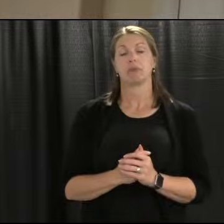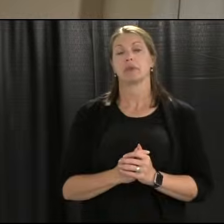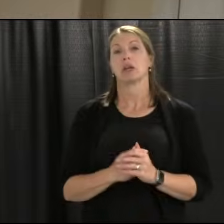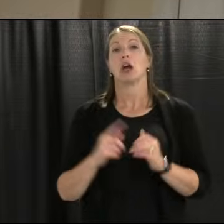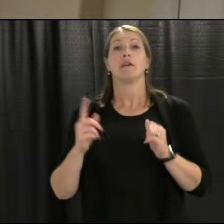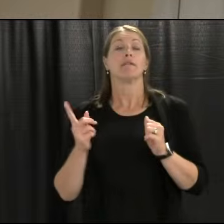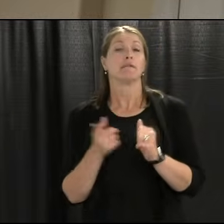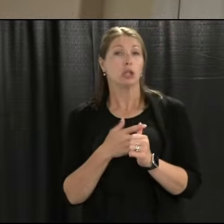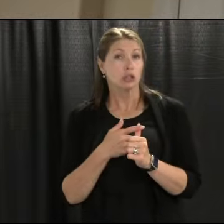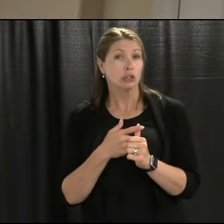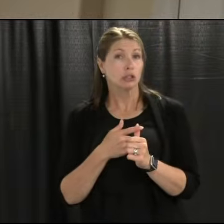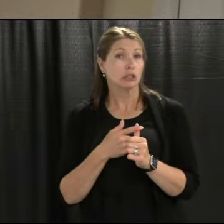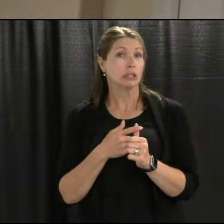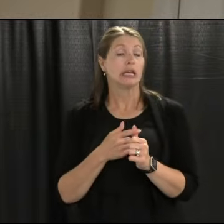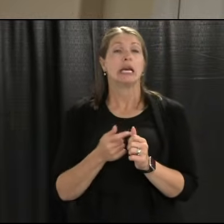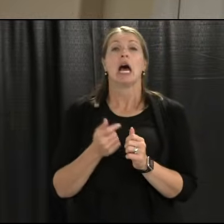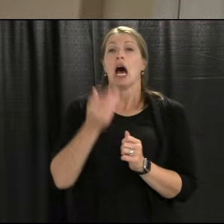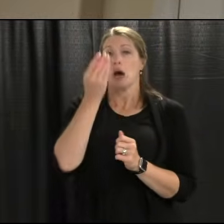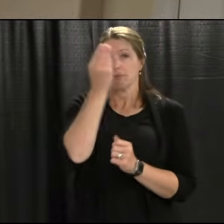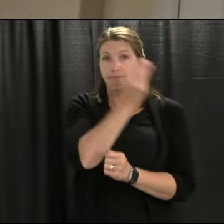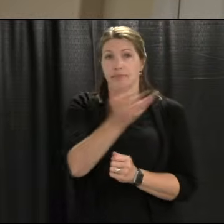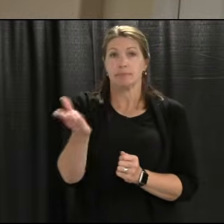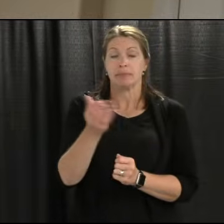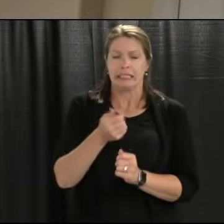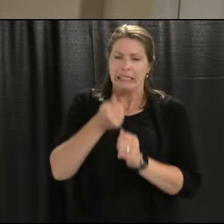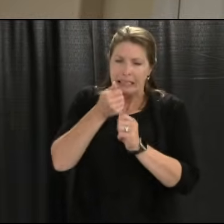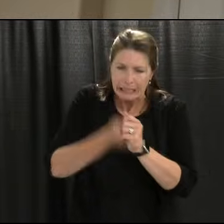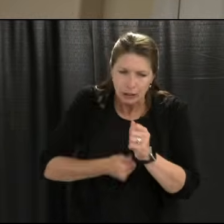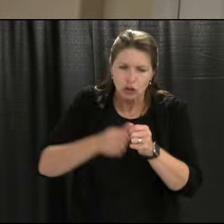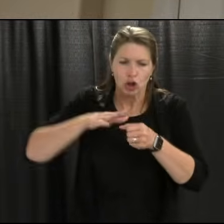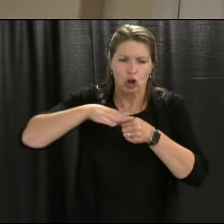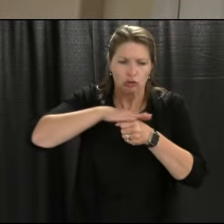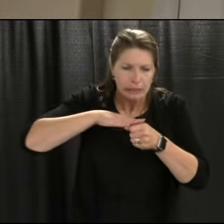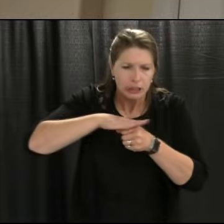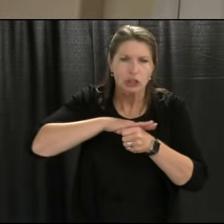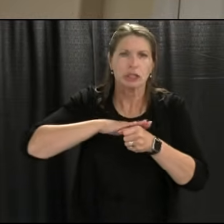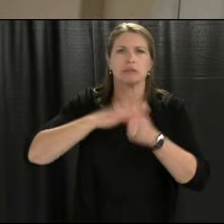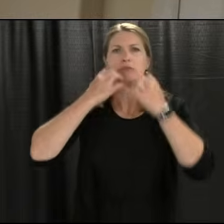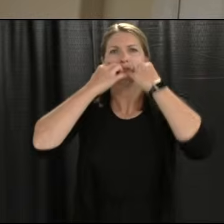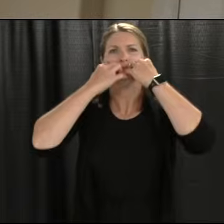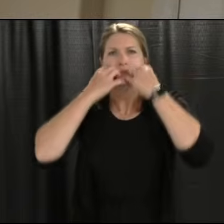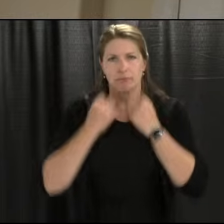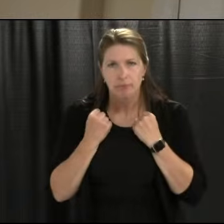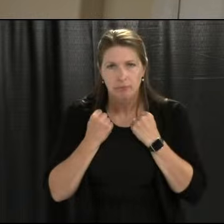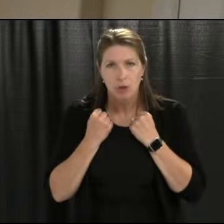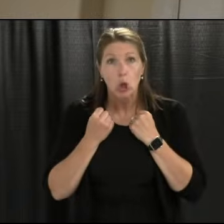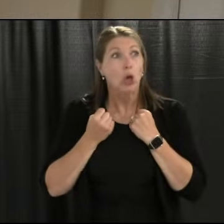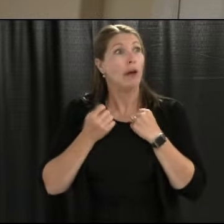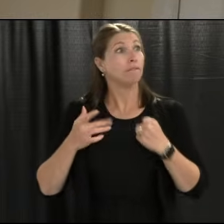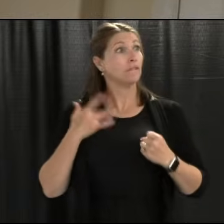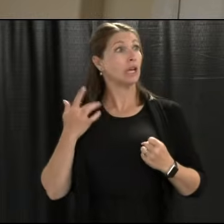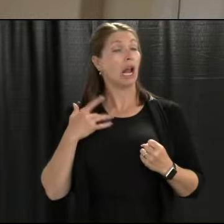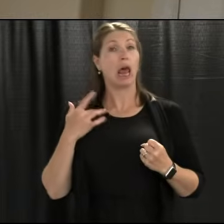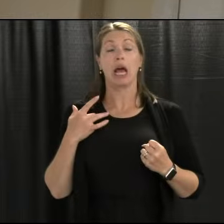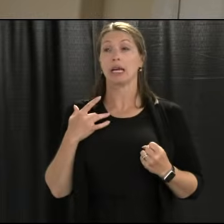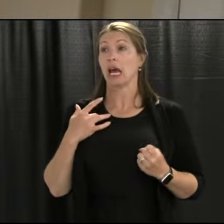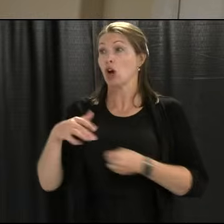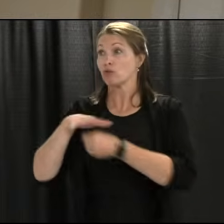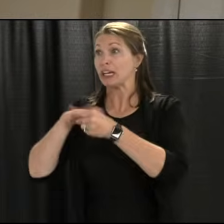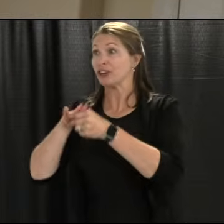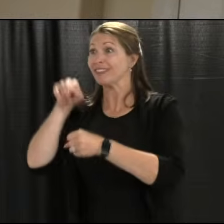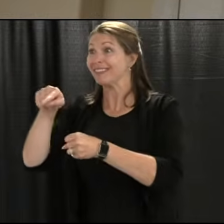every region matters. We are not prioritizing one area over another. We are using